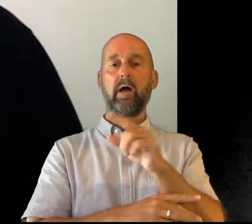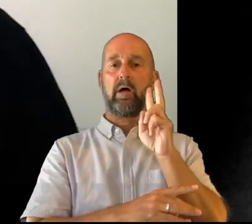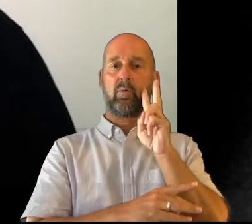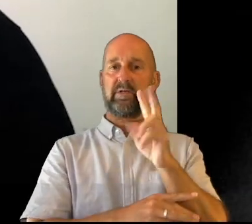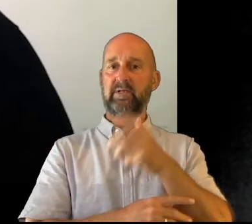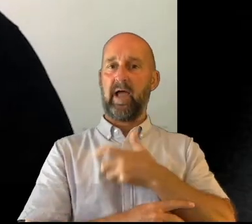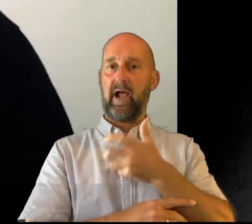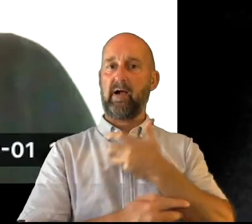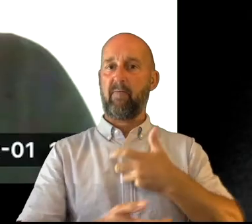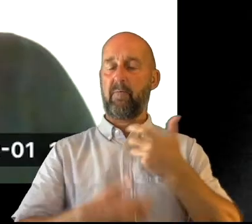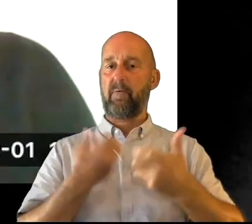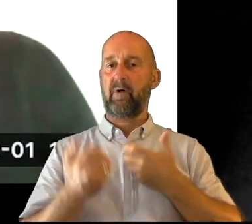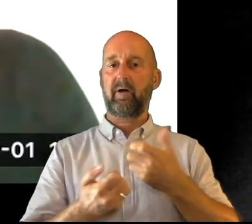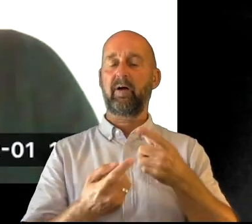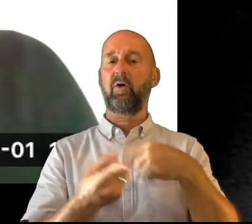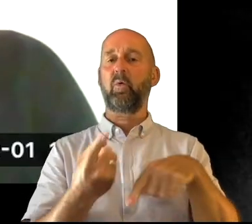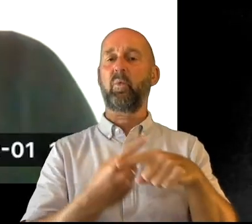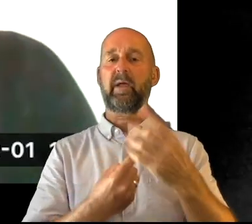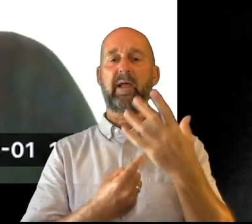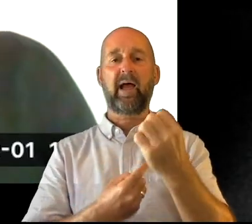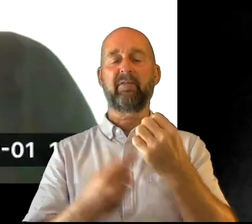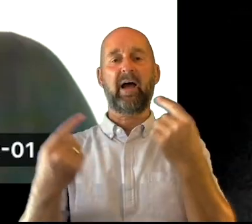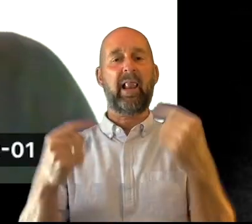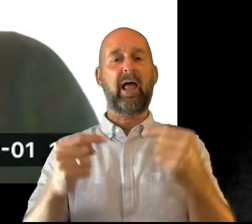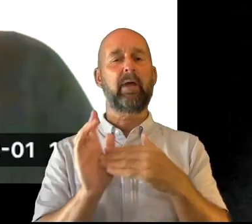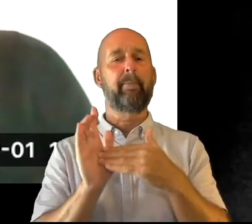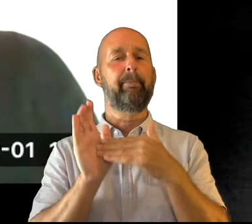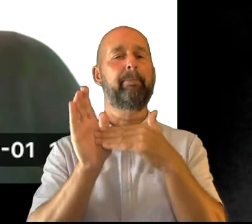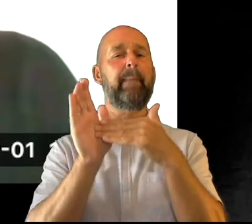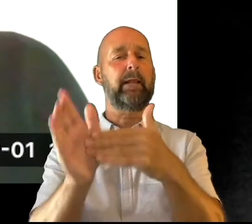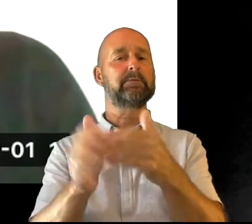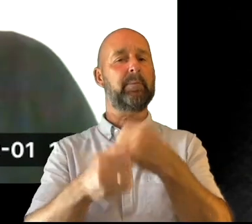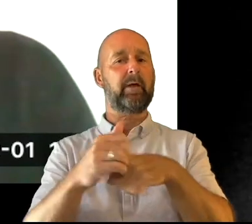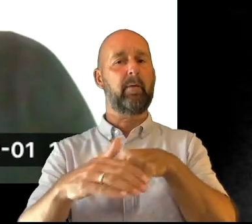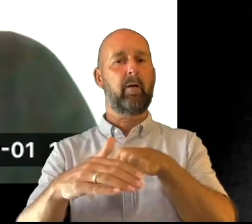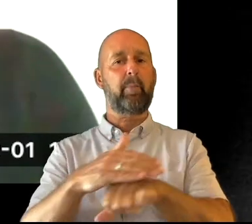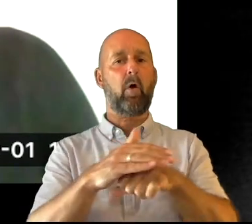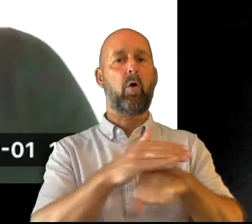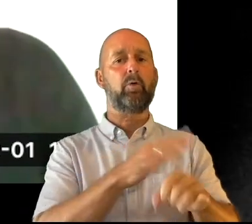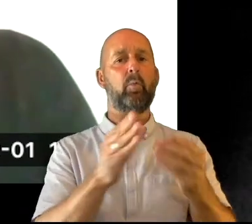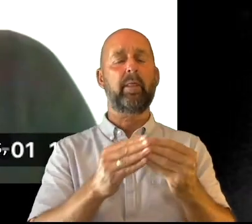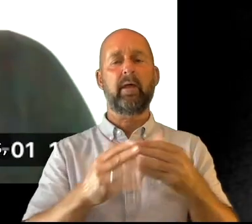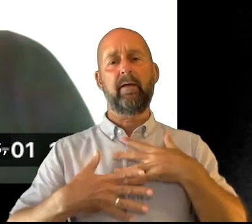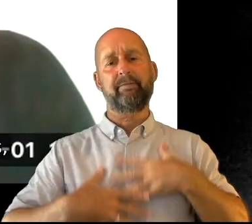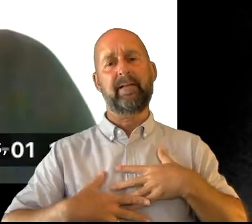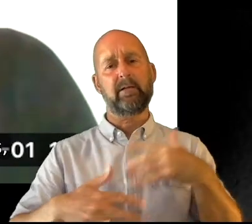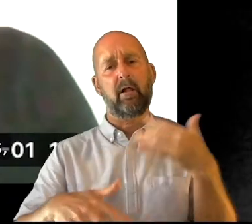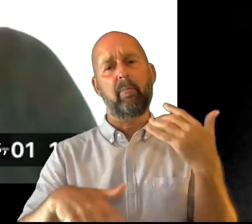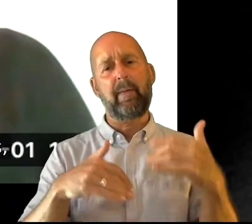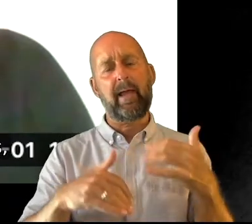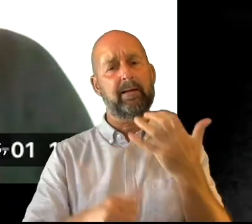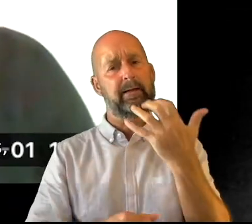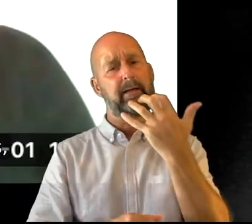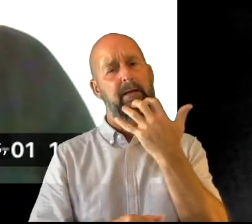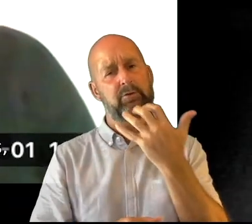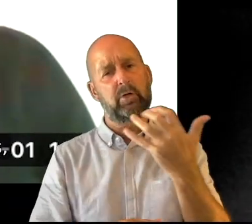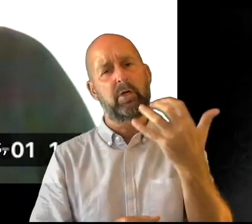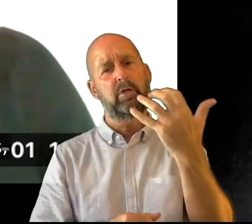anger build. We have allowed millions to be born with physical pain that they must endure